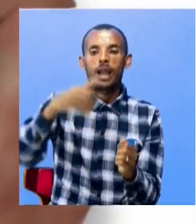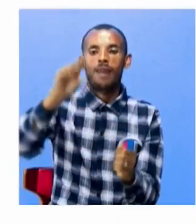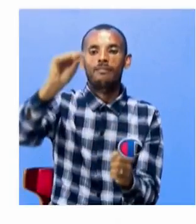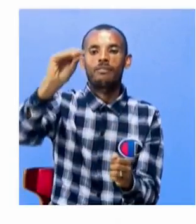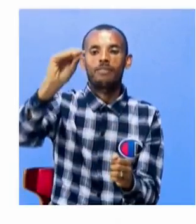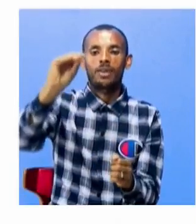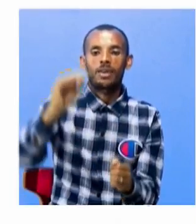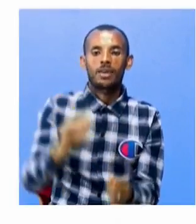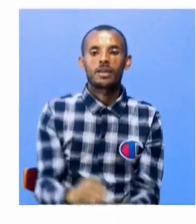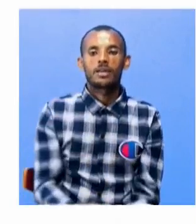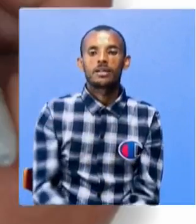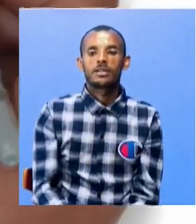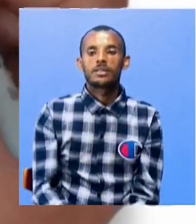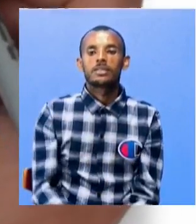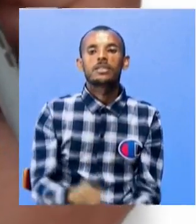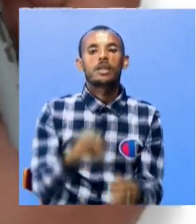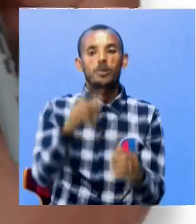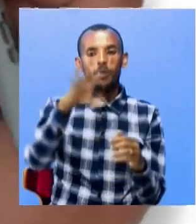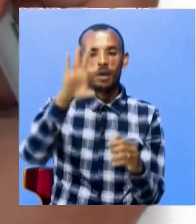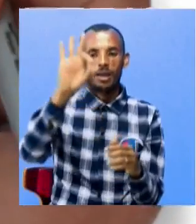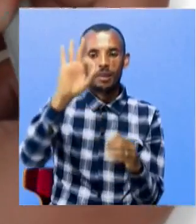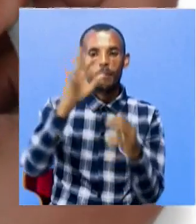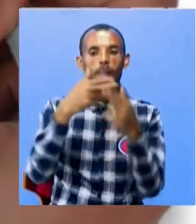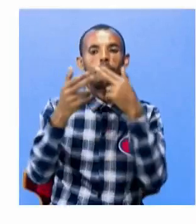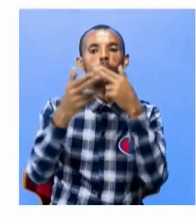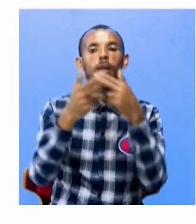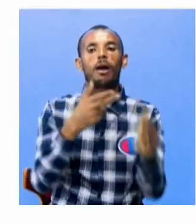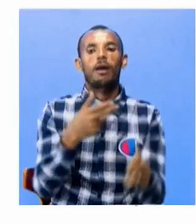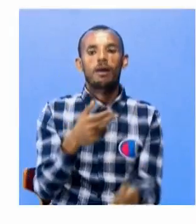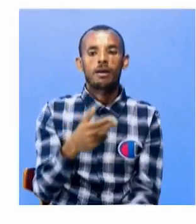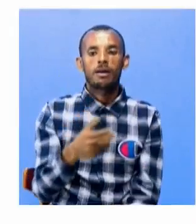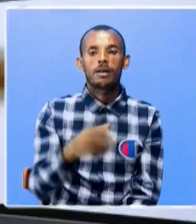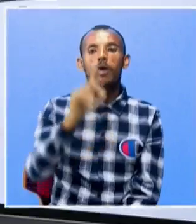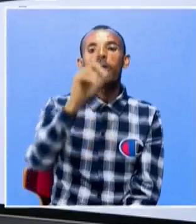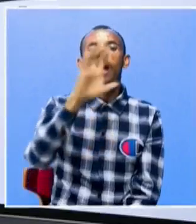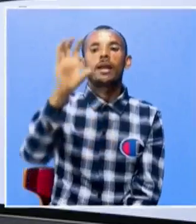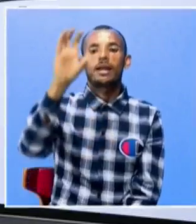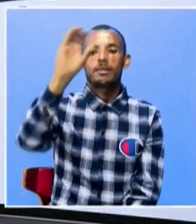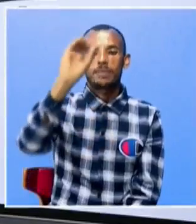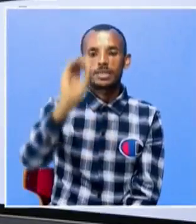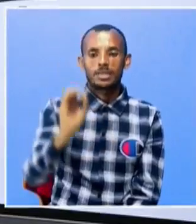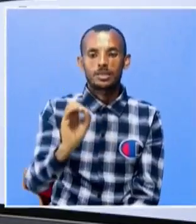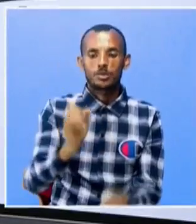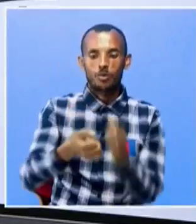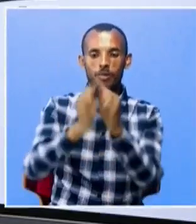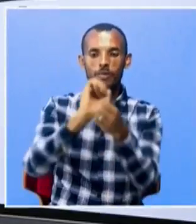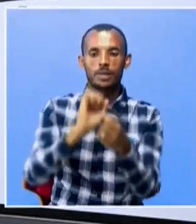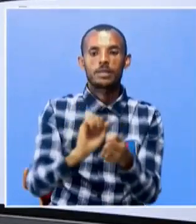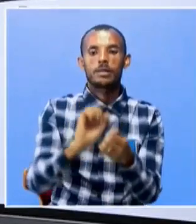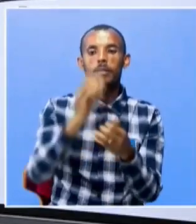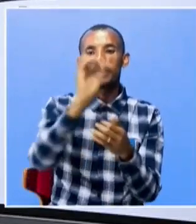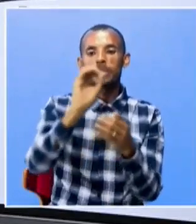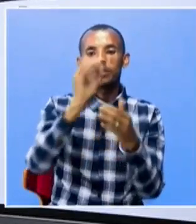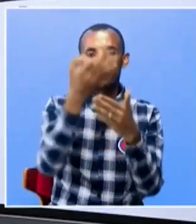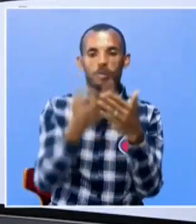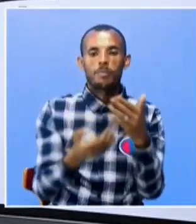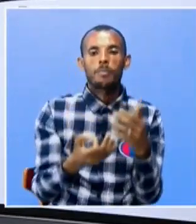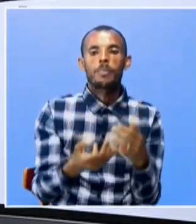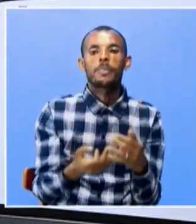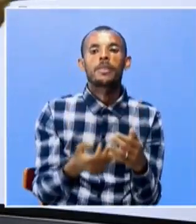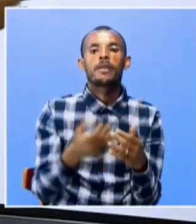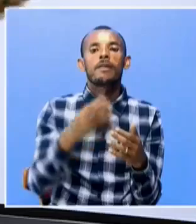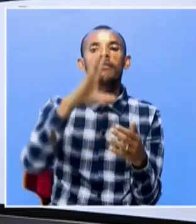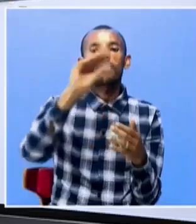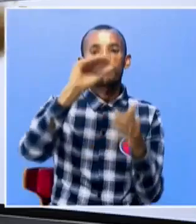quantity 50, and then you multiply by 100% to convert into percent form. Therefore,